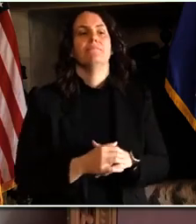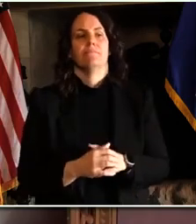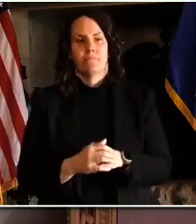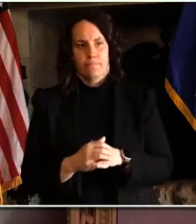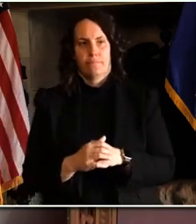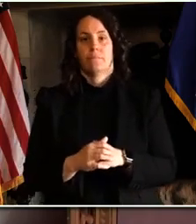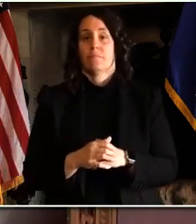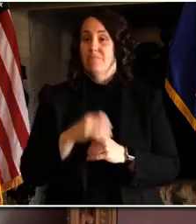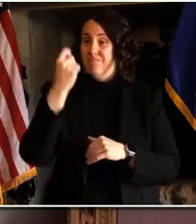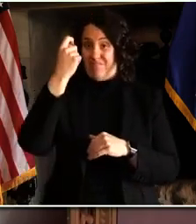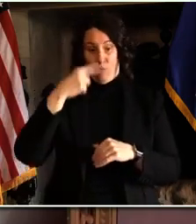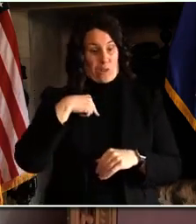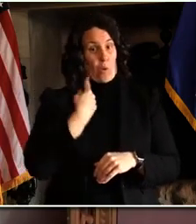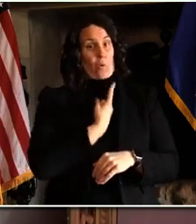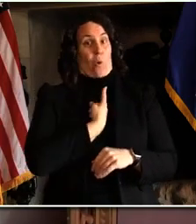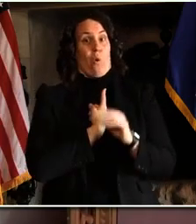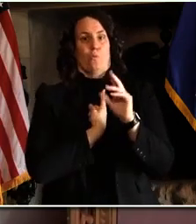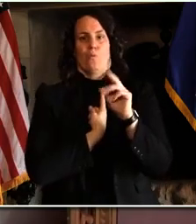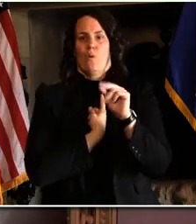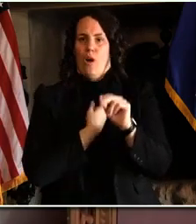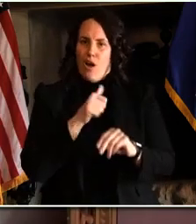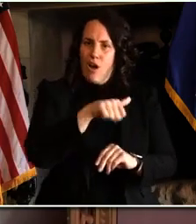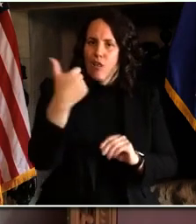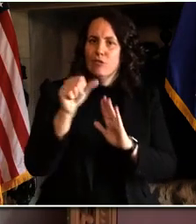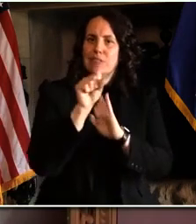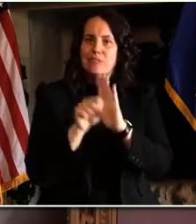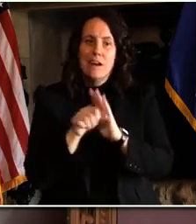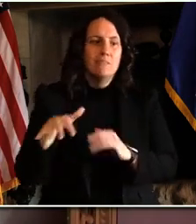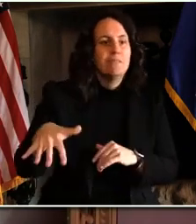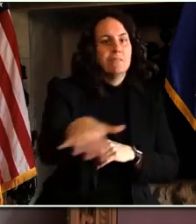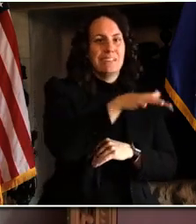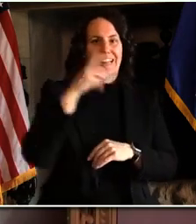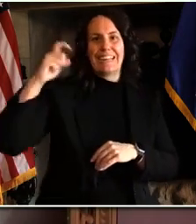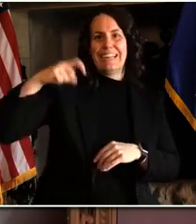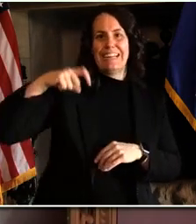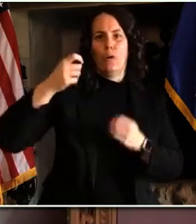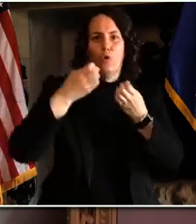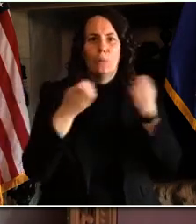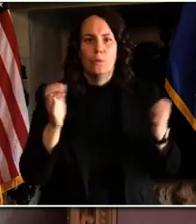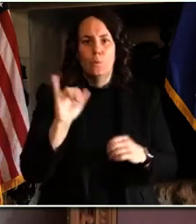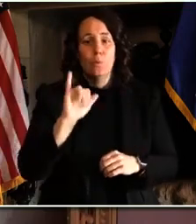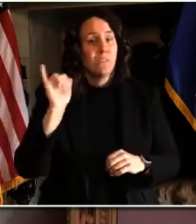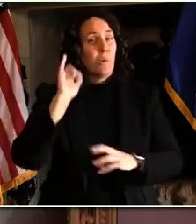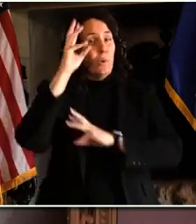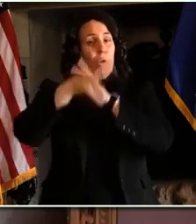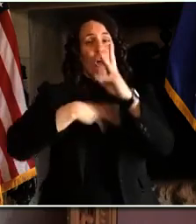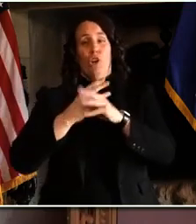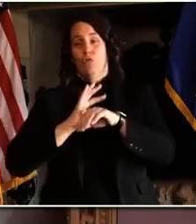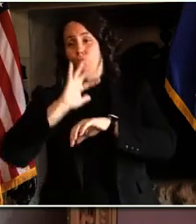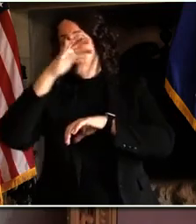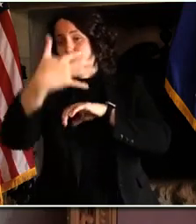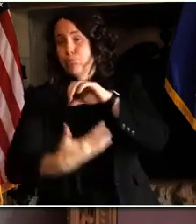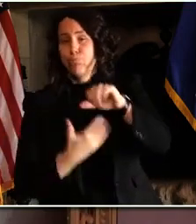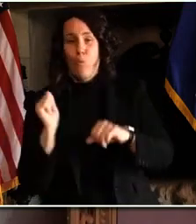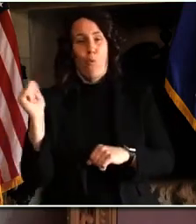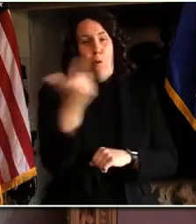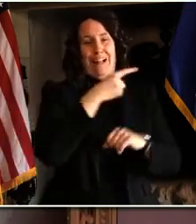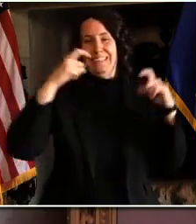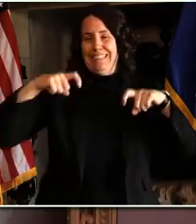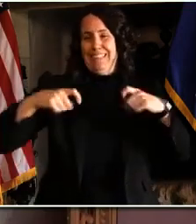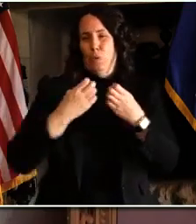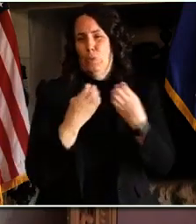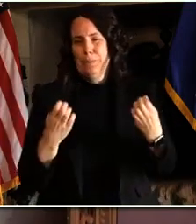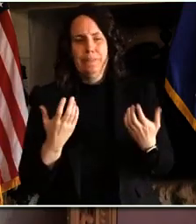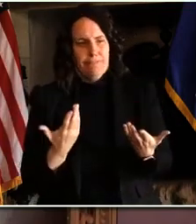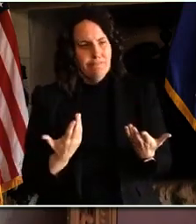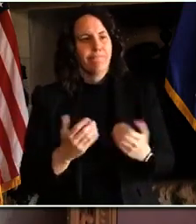entire world to get these supplies. This is obviously a global crisis. I'll remind folks about our donation and